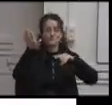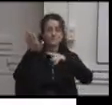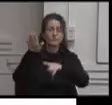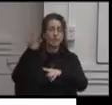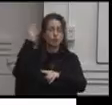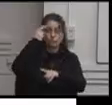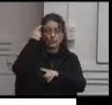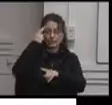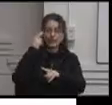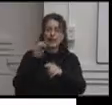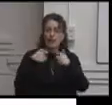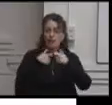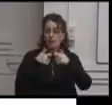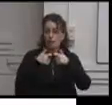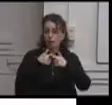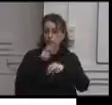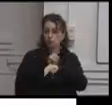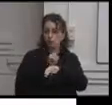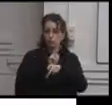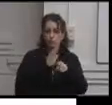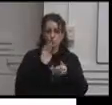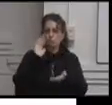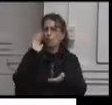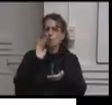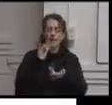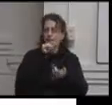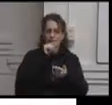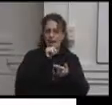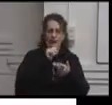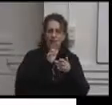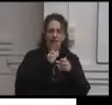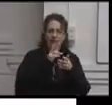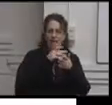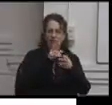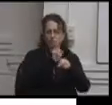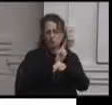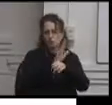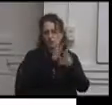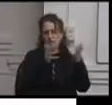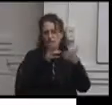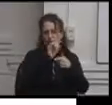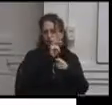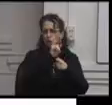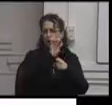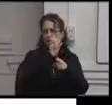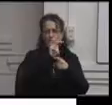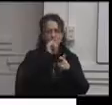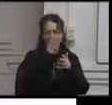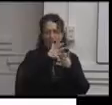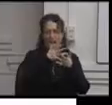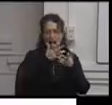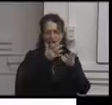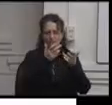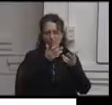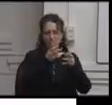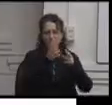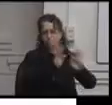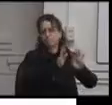low carbon, has been going down while our fossil fuel use has been going up. Again, ways that we can address